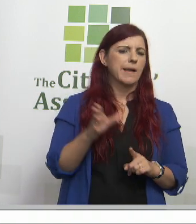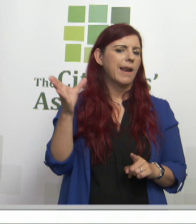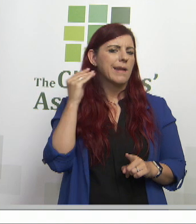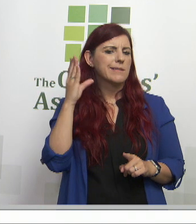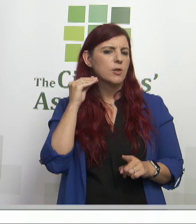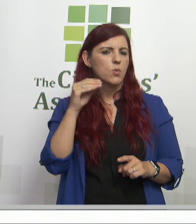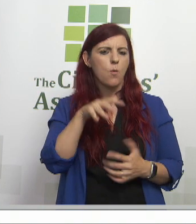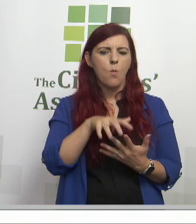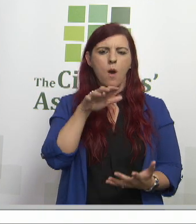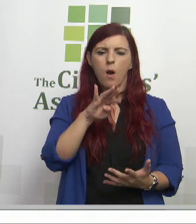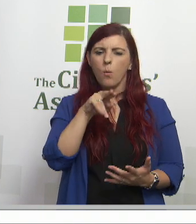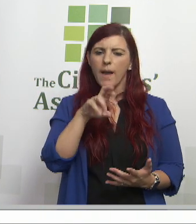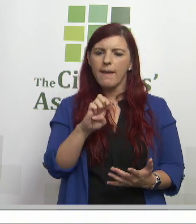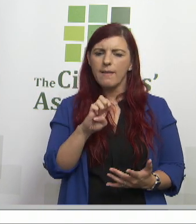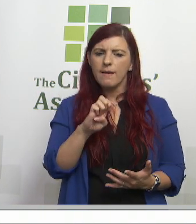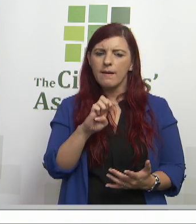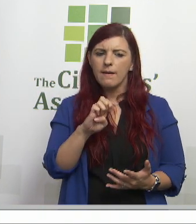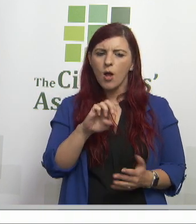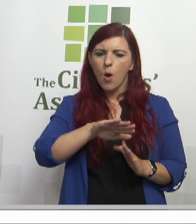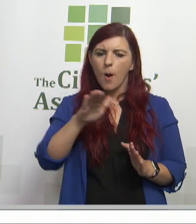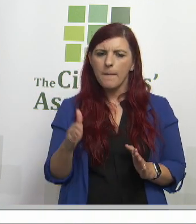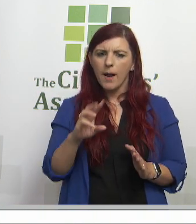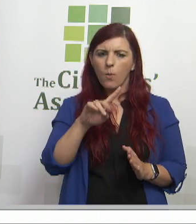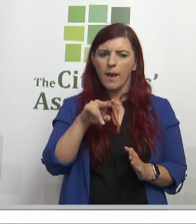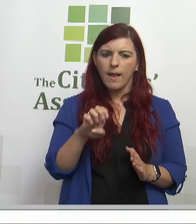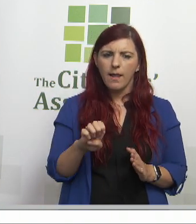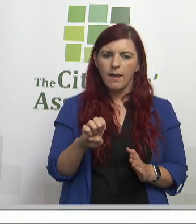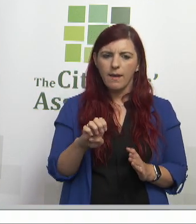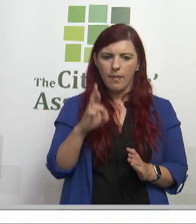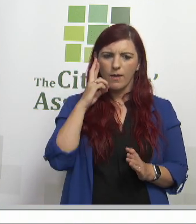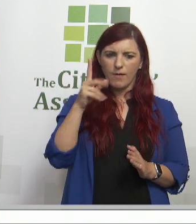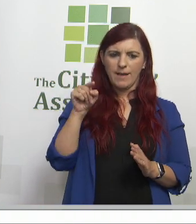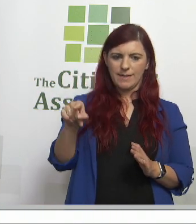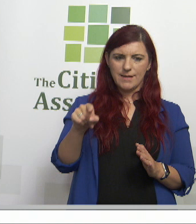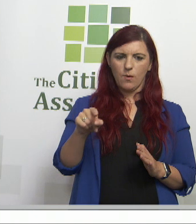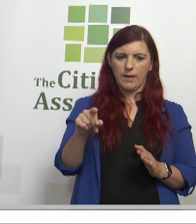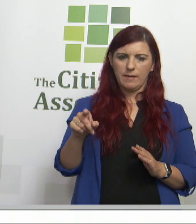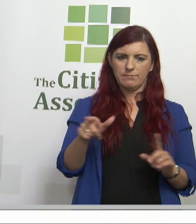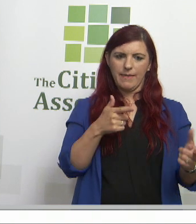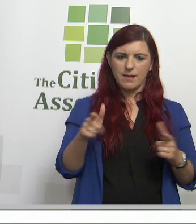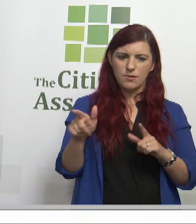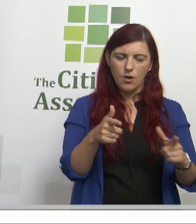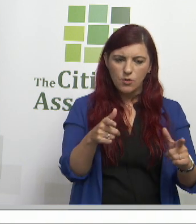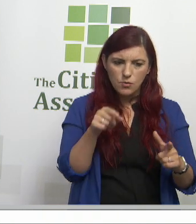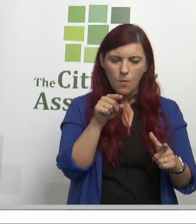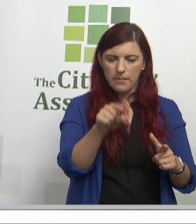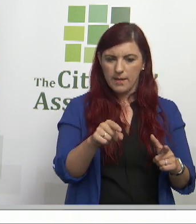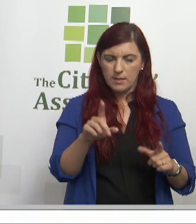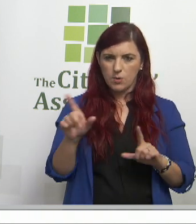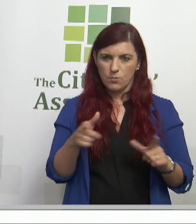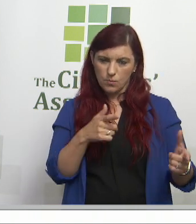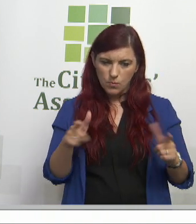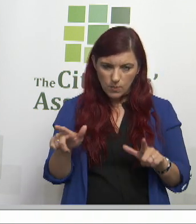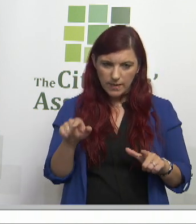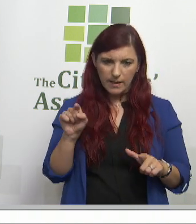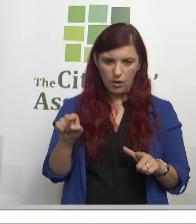whale. And they realised that it had come from the music of the humpback whale, right? Now, this piece of music here that I'm referring to on